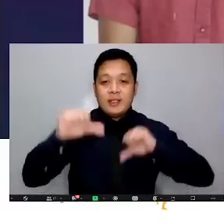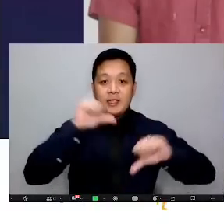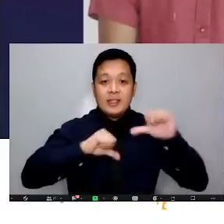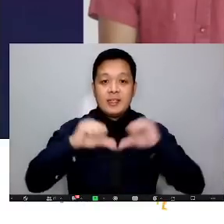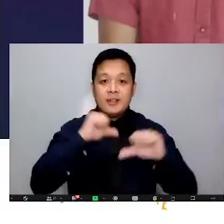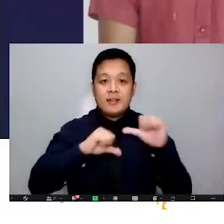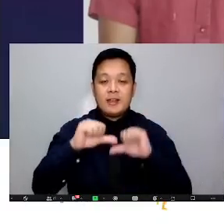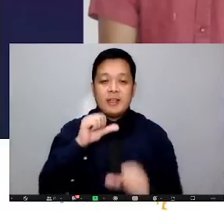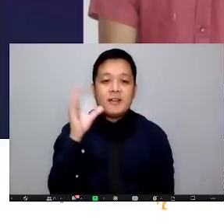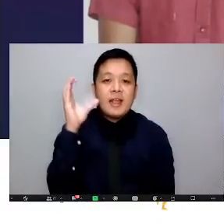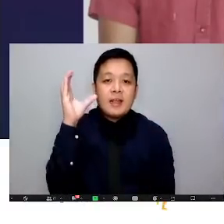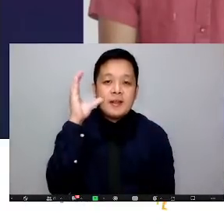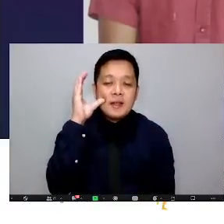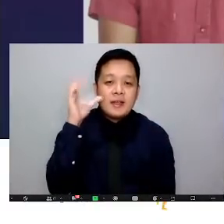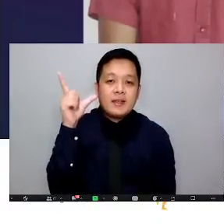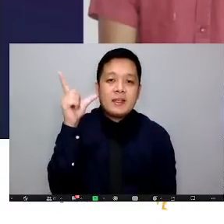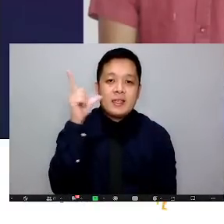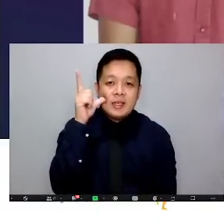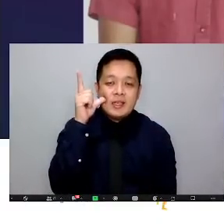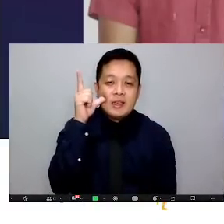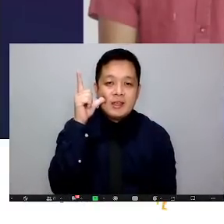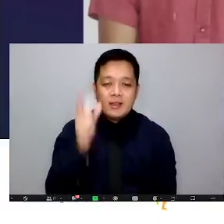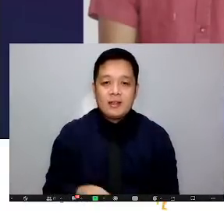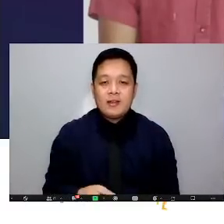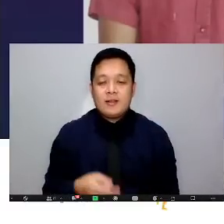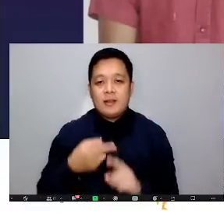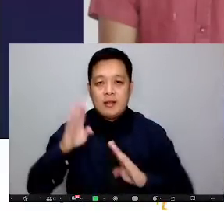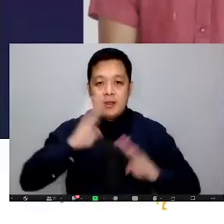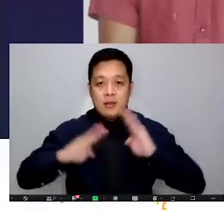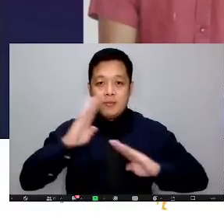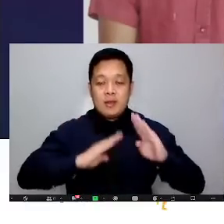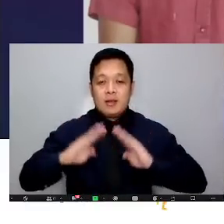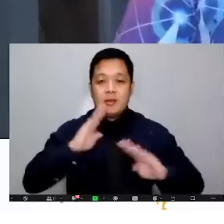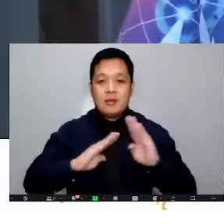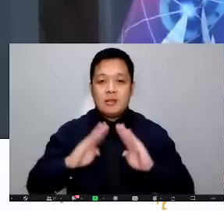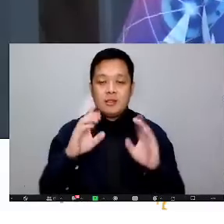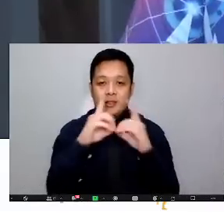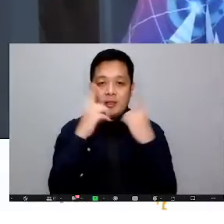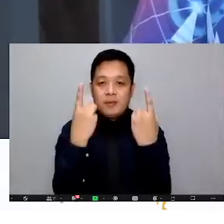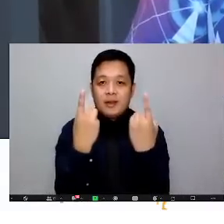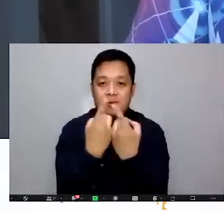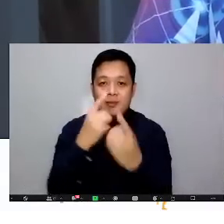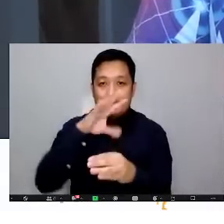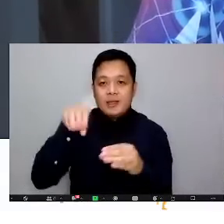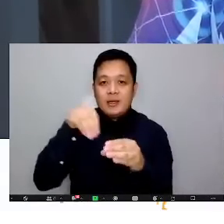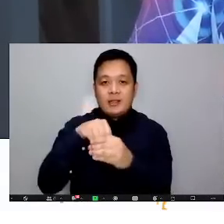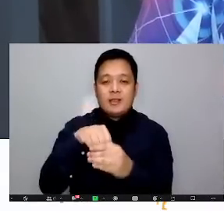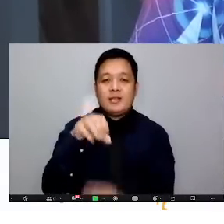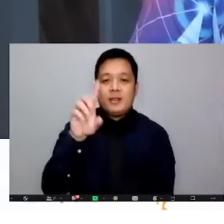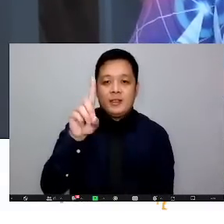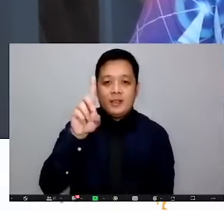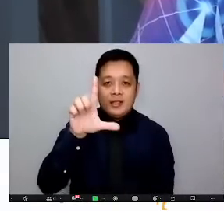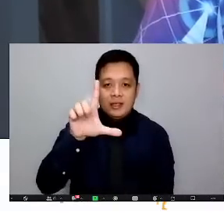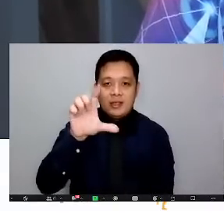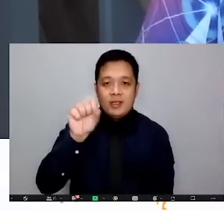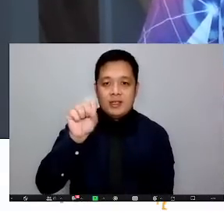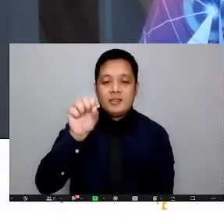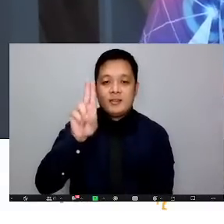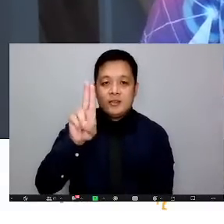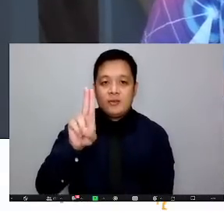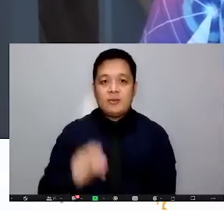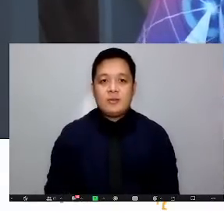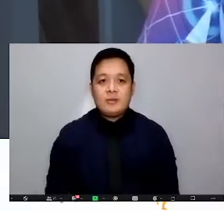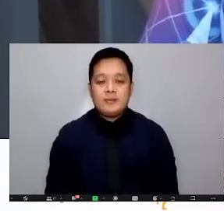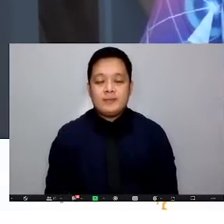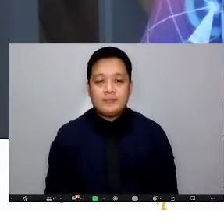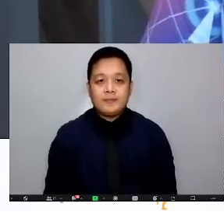Lagman, full professor of the biology department of the De La Salle University. For life science team category, we have the